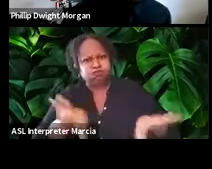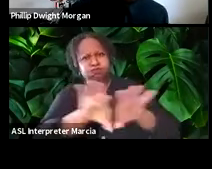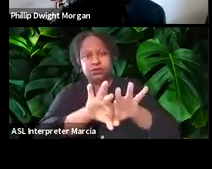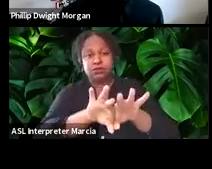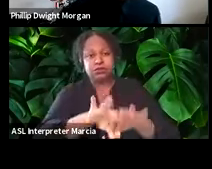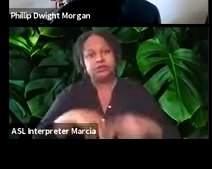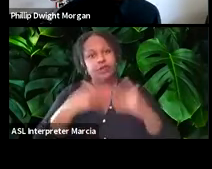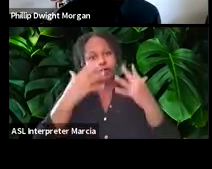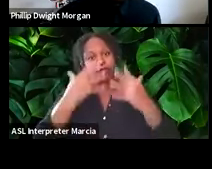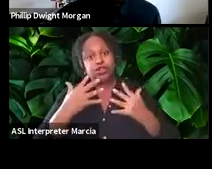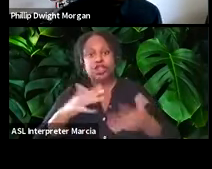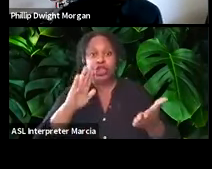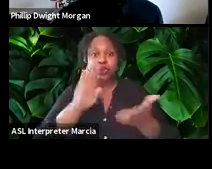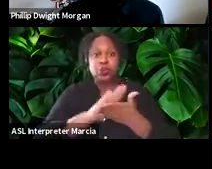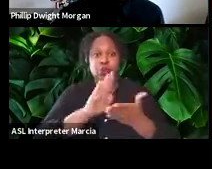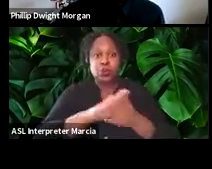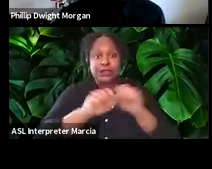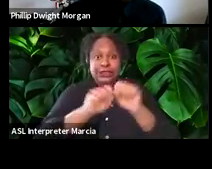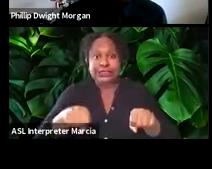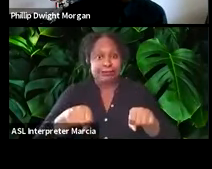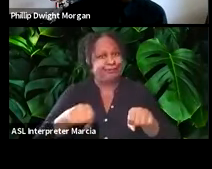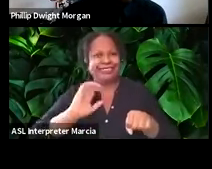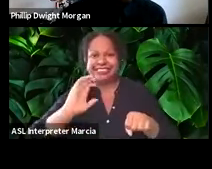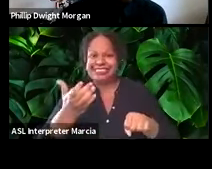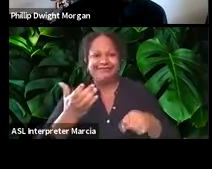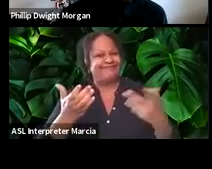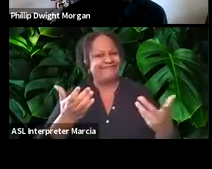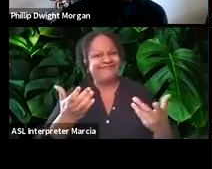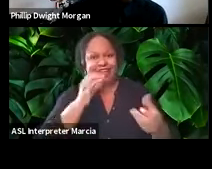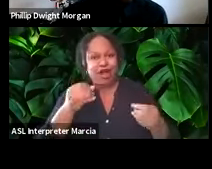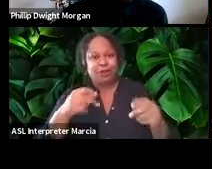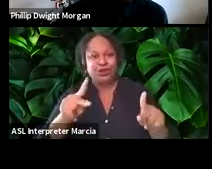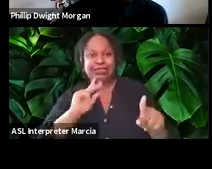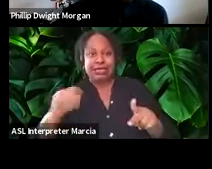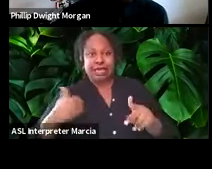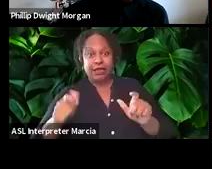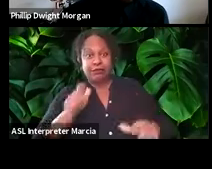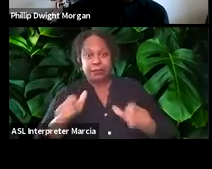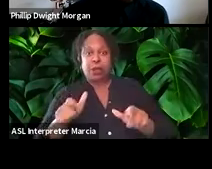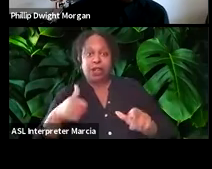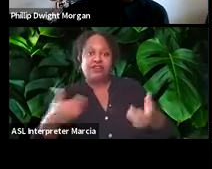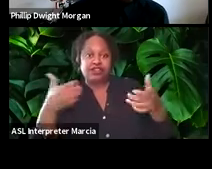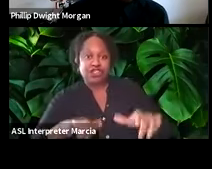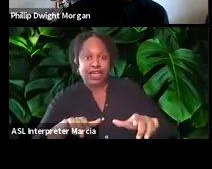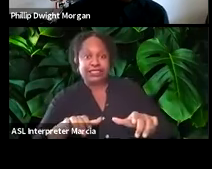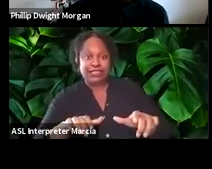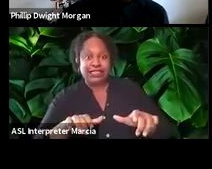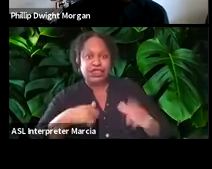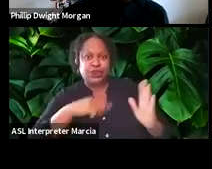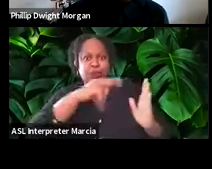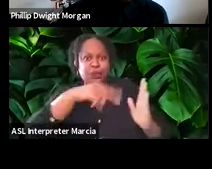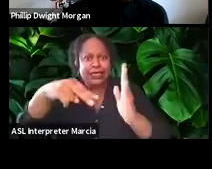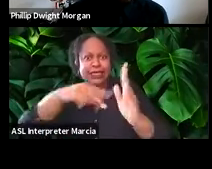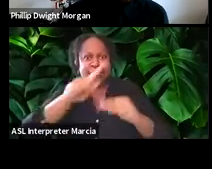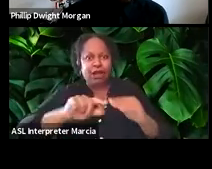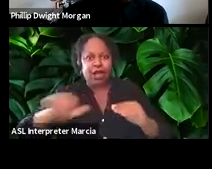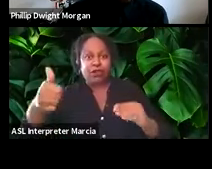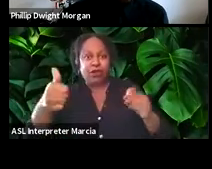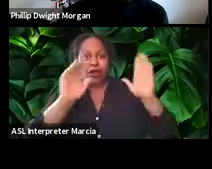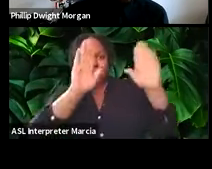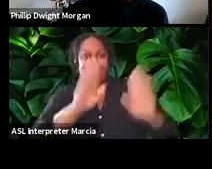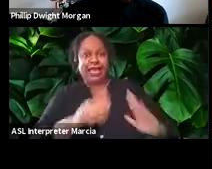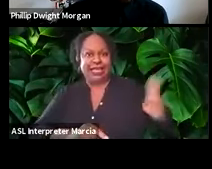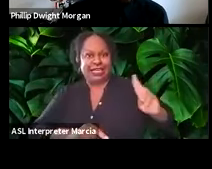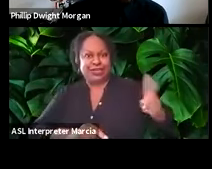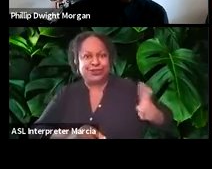school system, there isn't an opportunity for a lot of our young people to read about the great